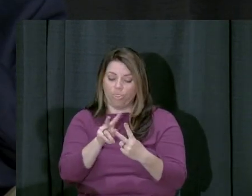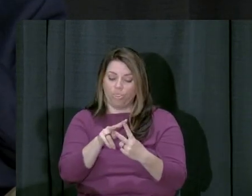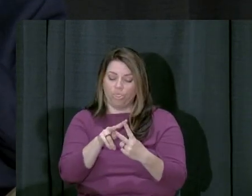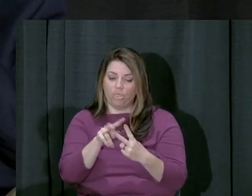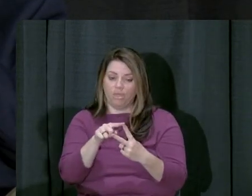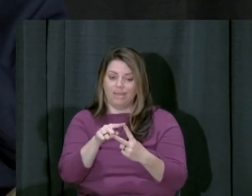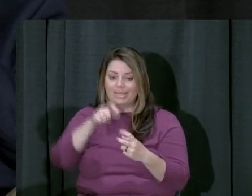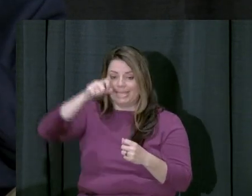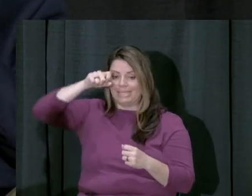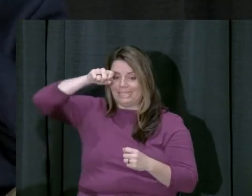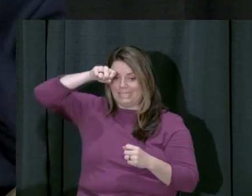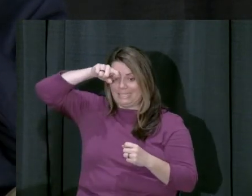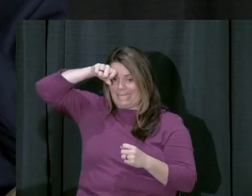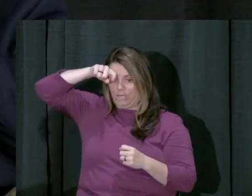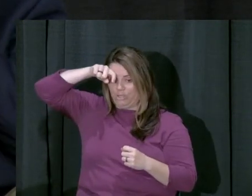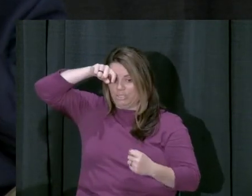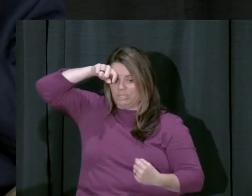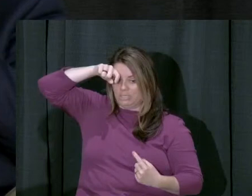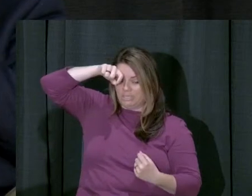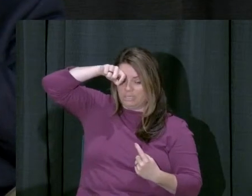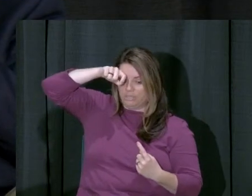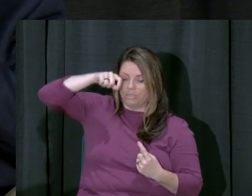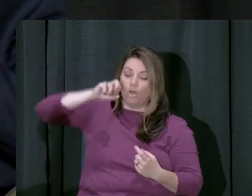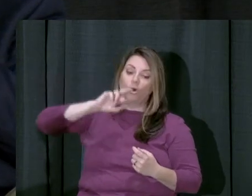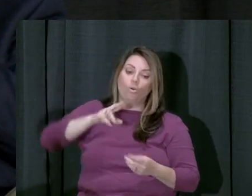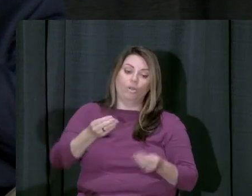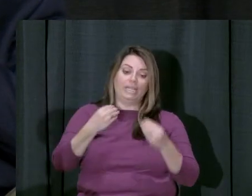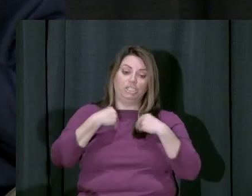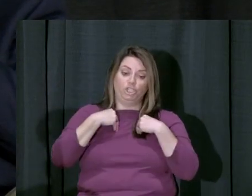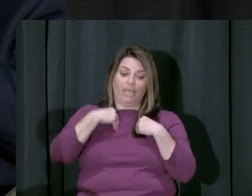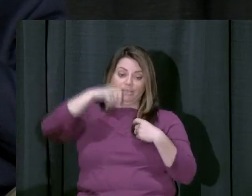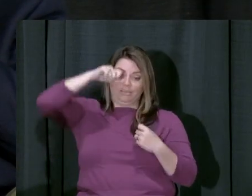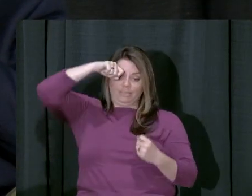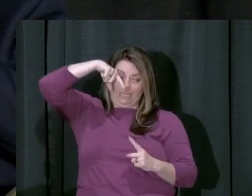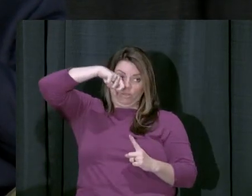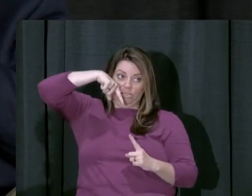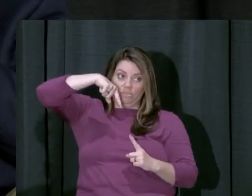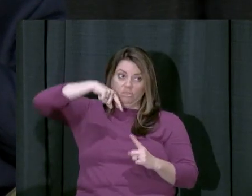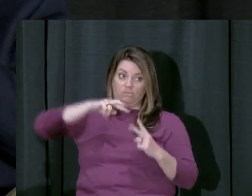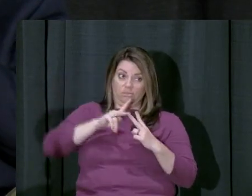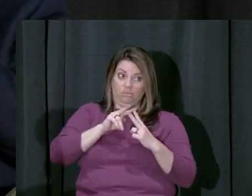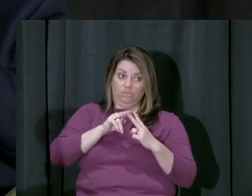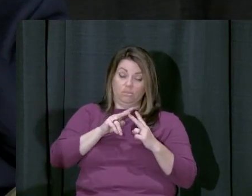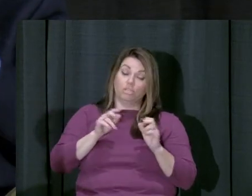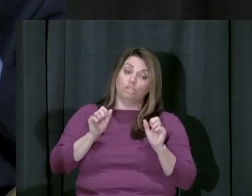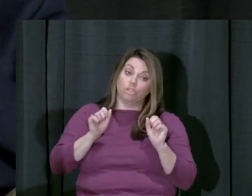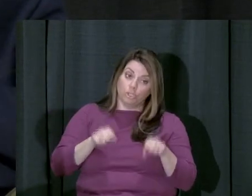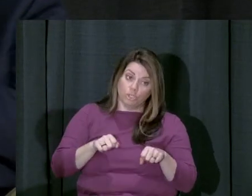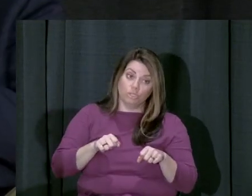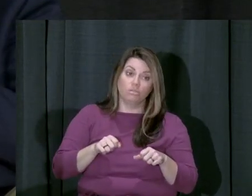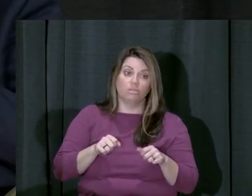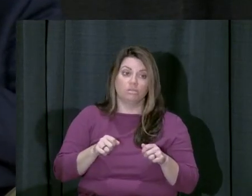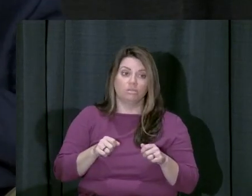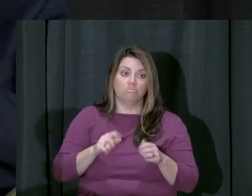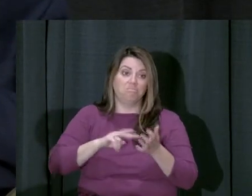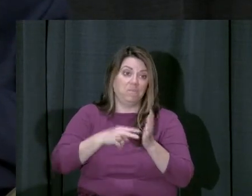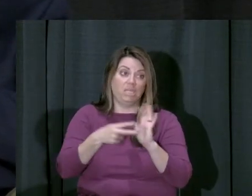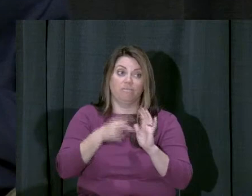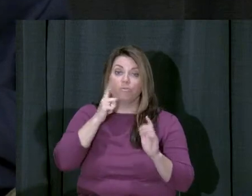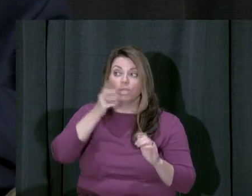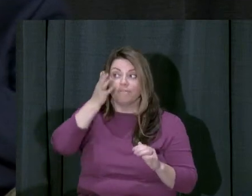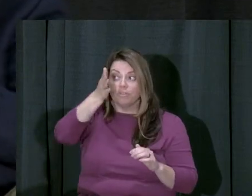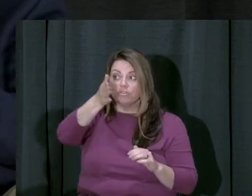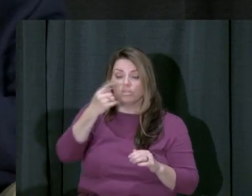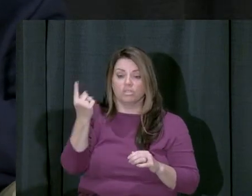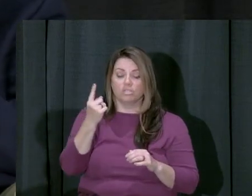take the signals from those and or inject signals into those, could we have it that in the future somebody just